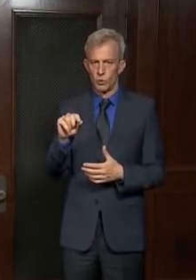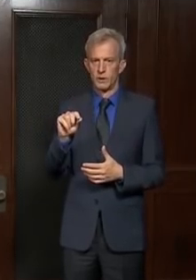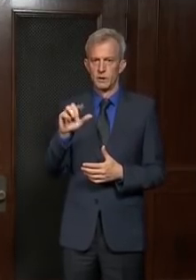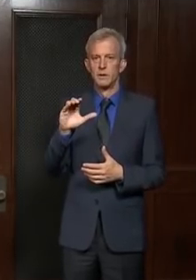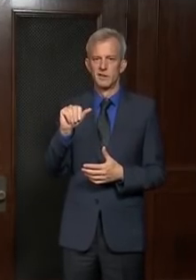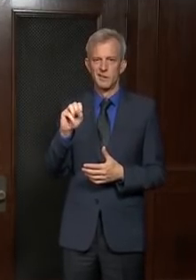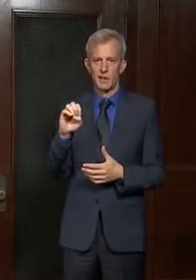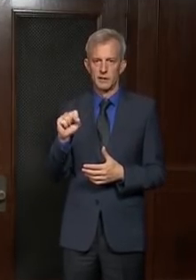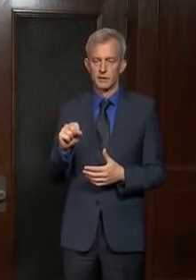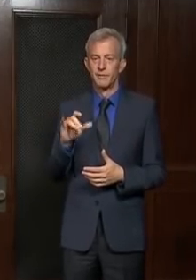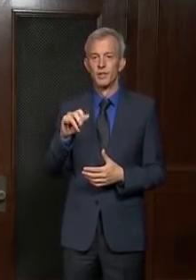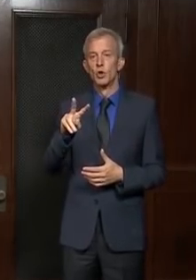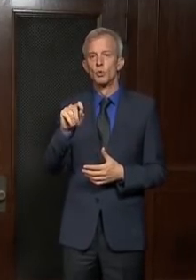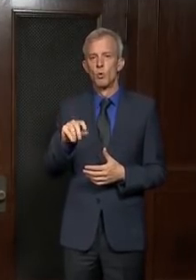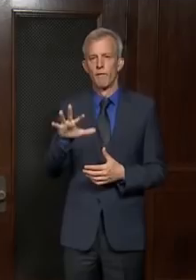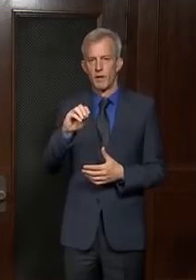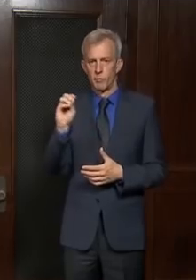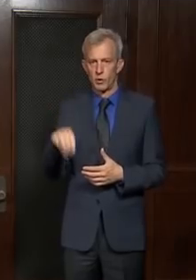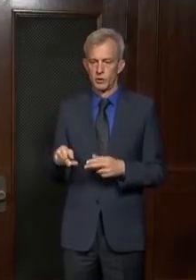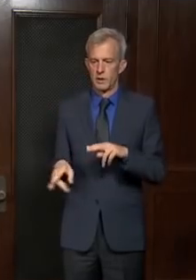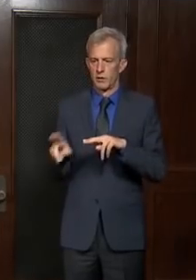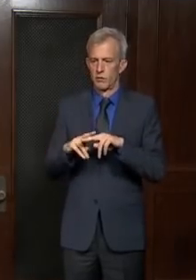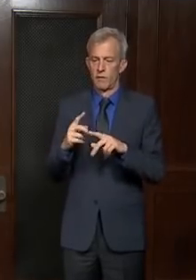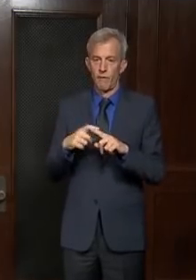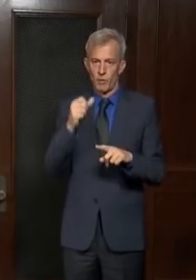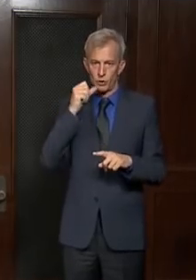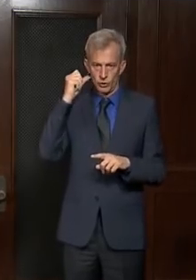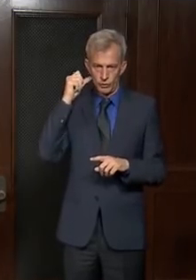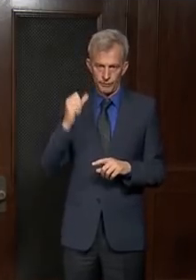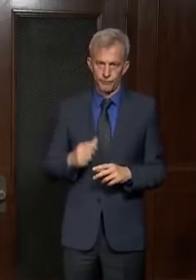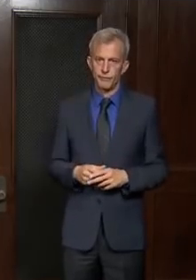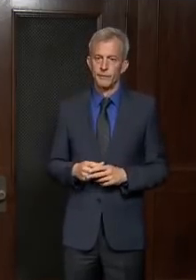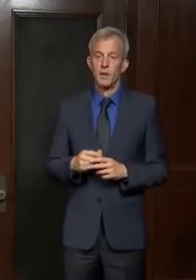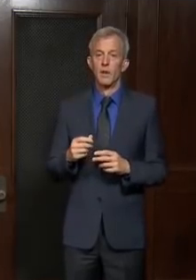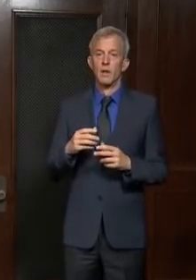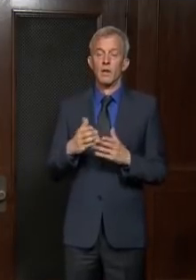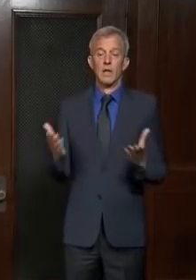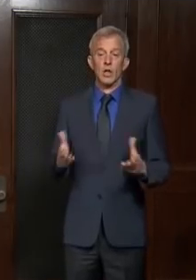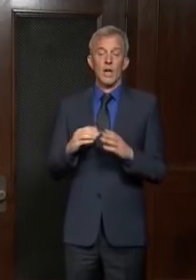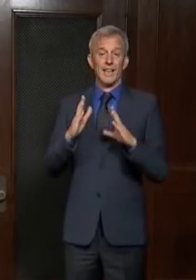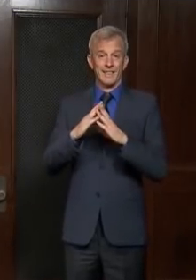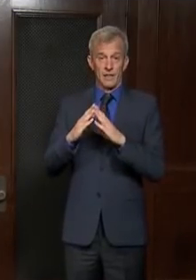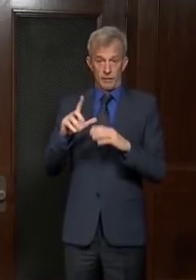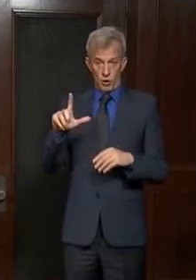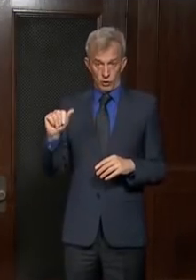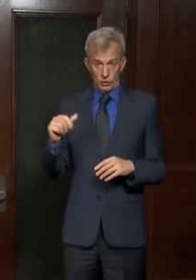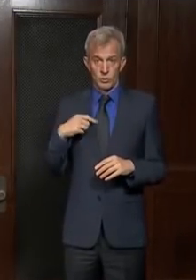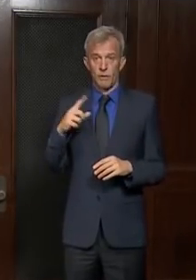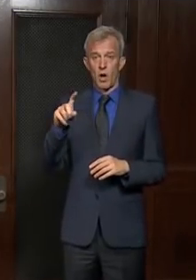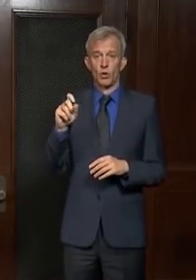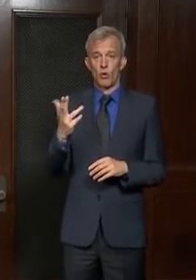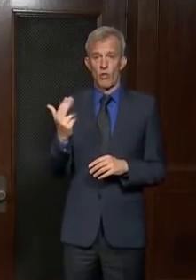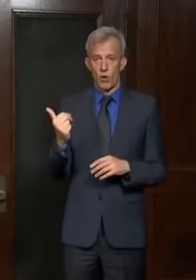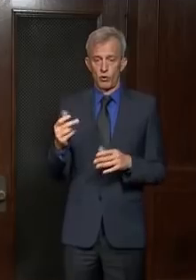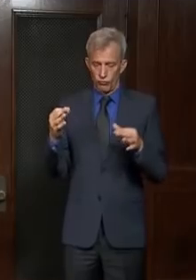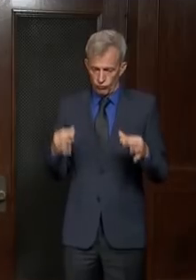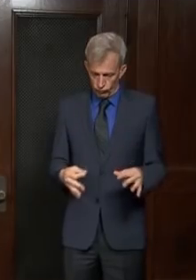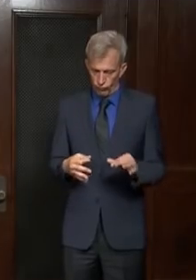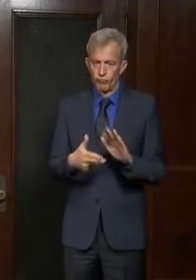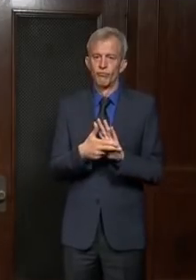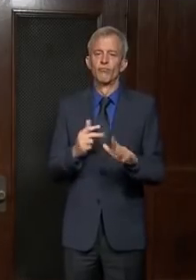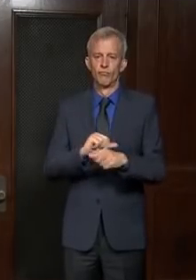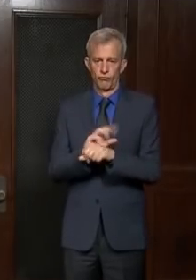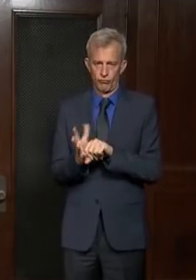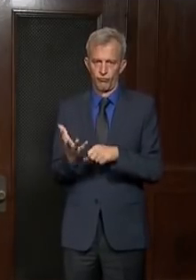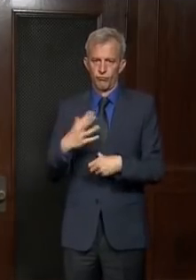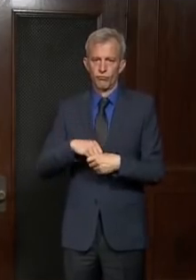This was a 2.5% increase from yesterday. In the city of Los Angeles, there were 113 confirmed new positive